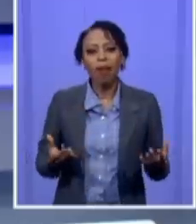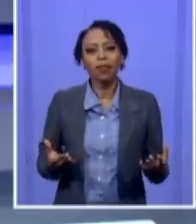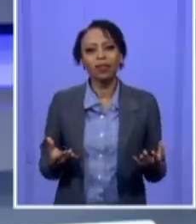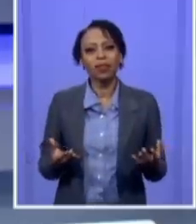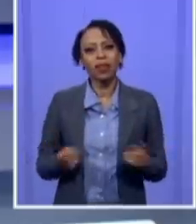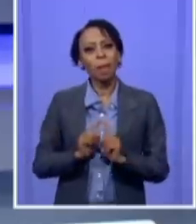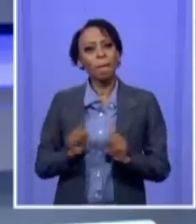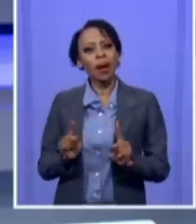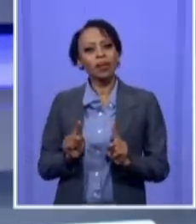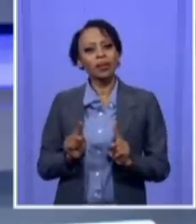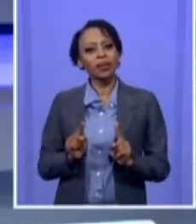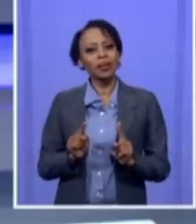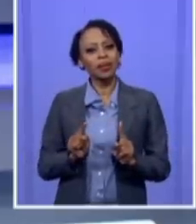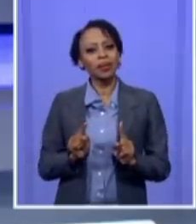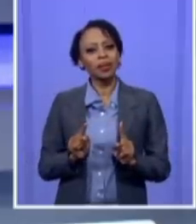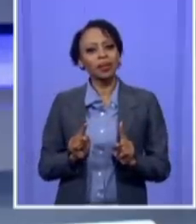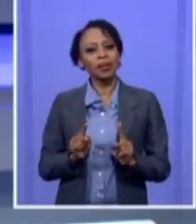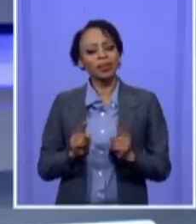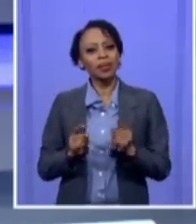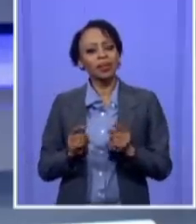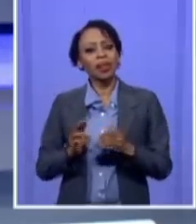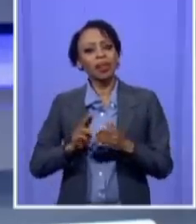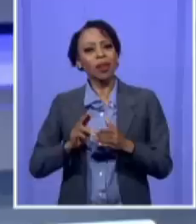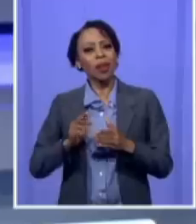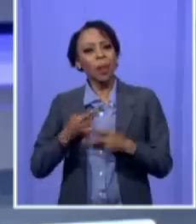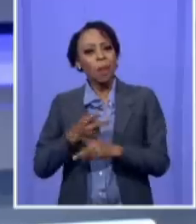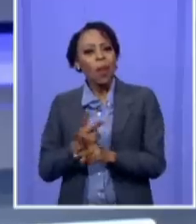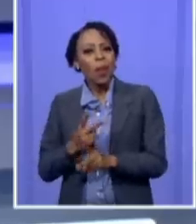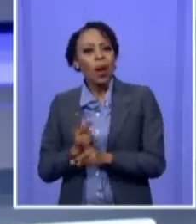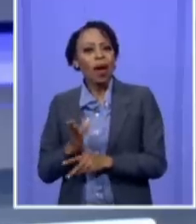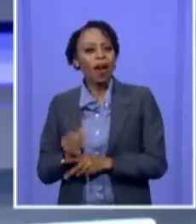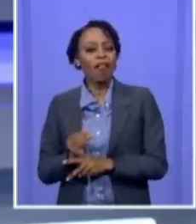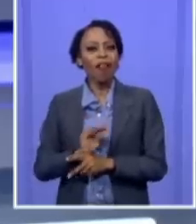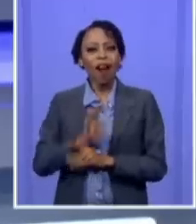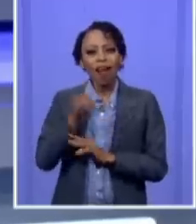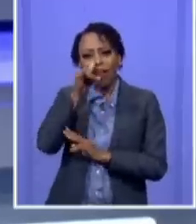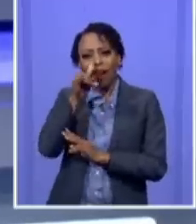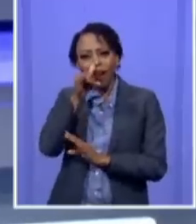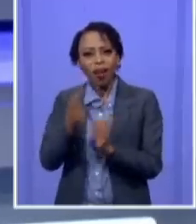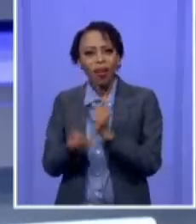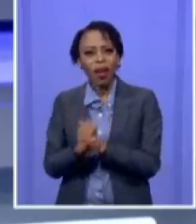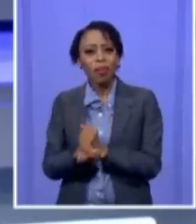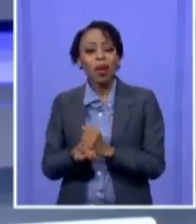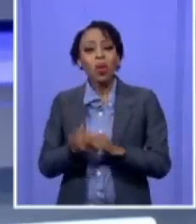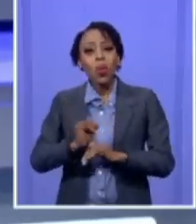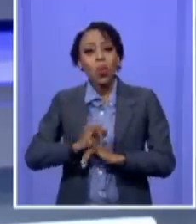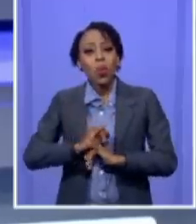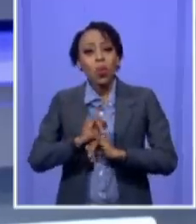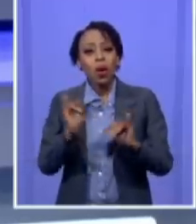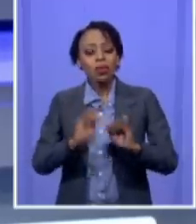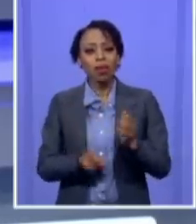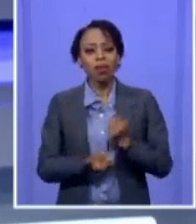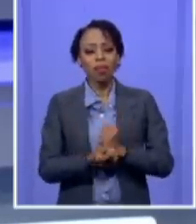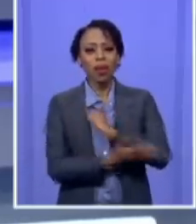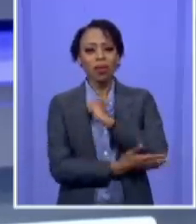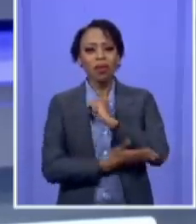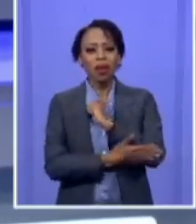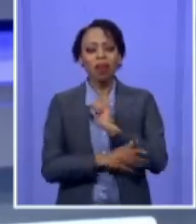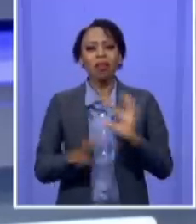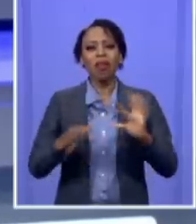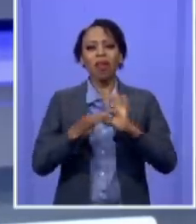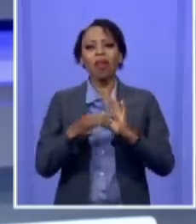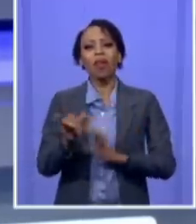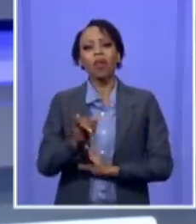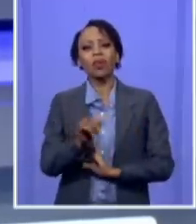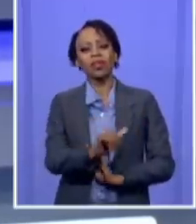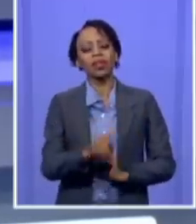there's offshoots from this. What other crimes, especially major crimes in the country, are connected